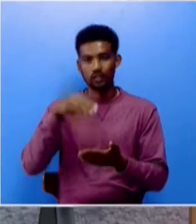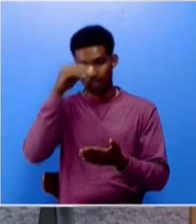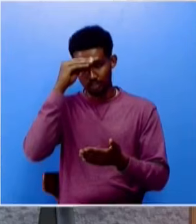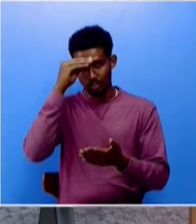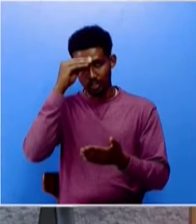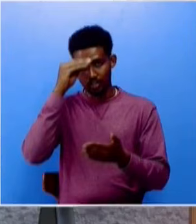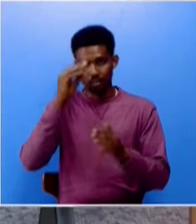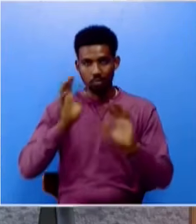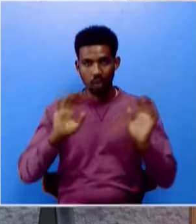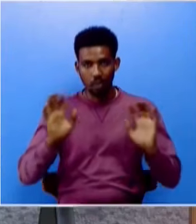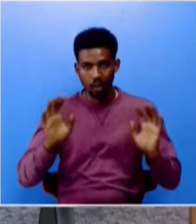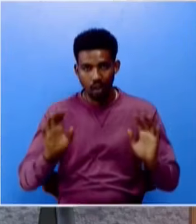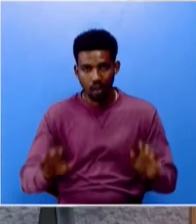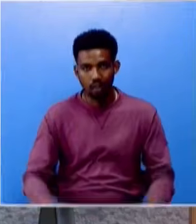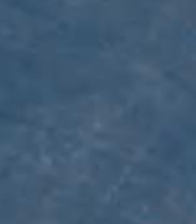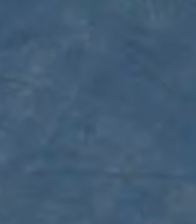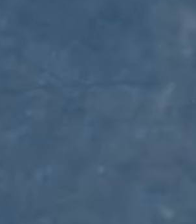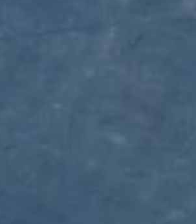Bye-bye.